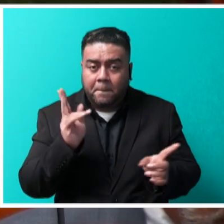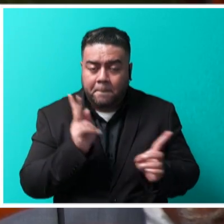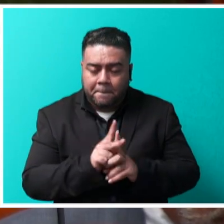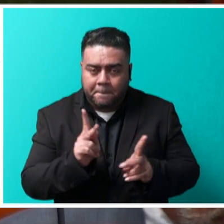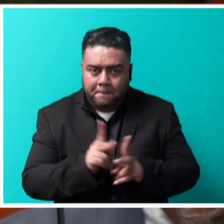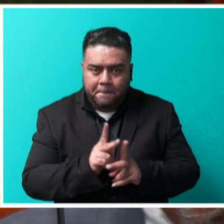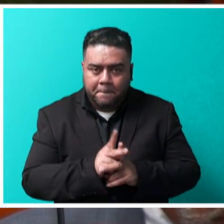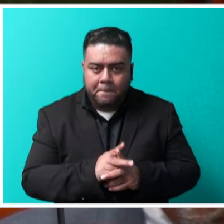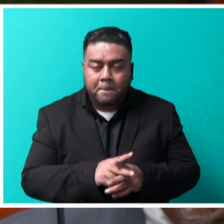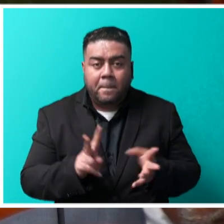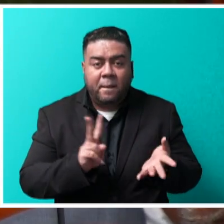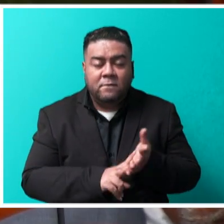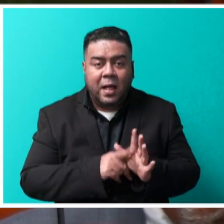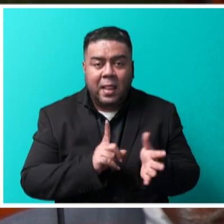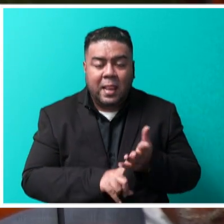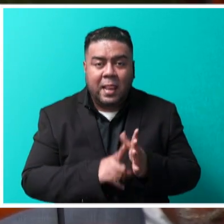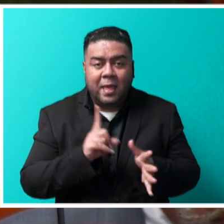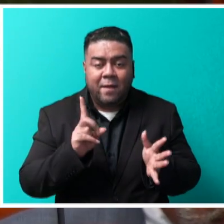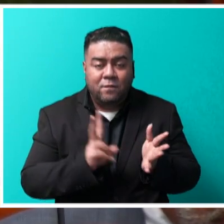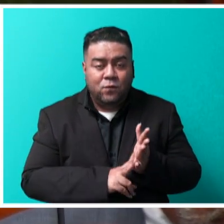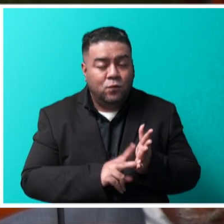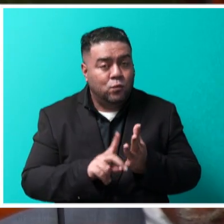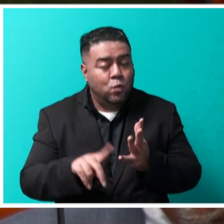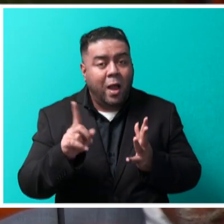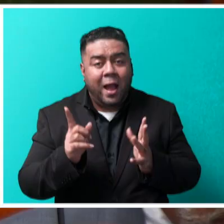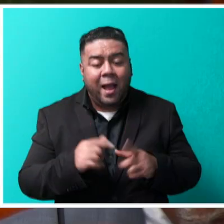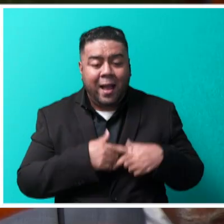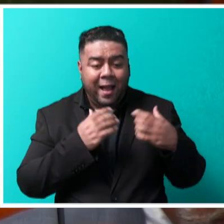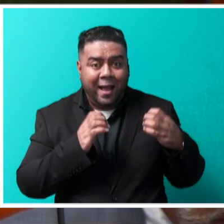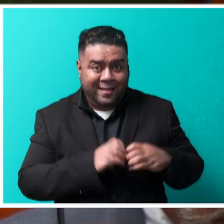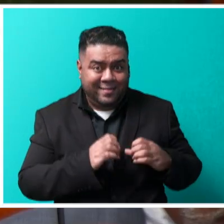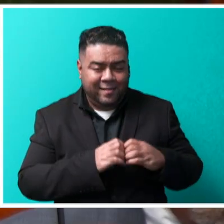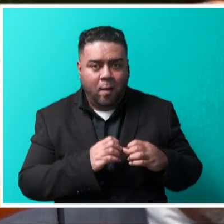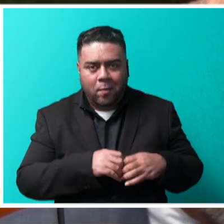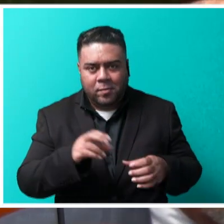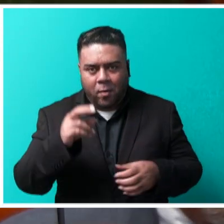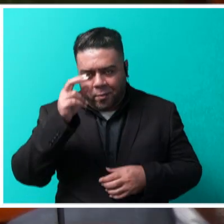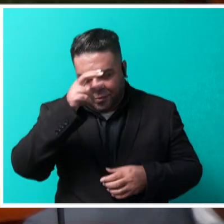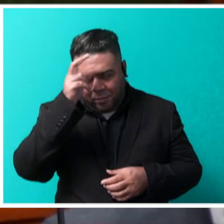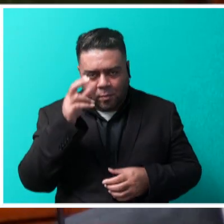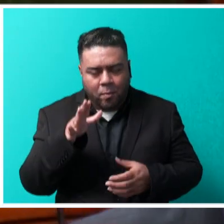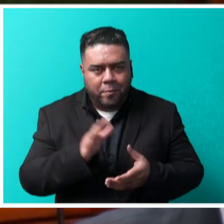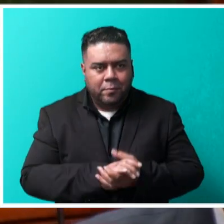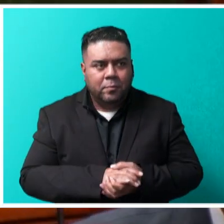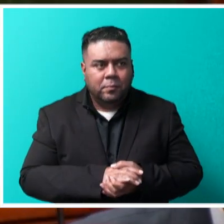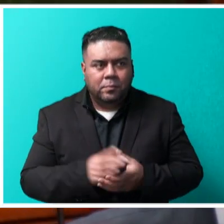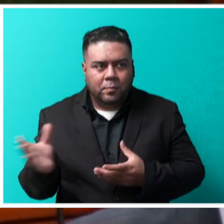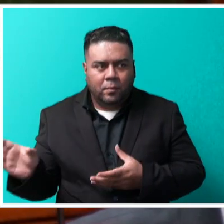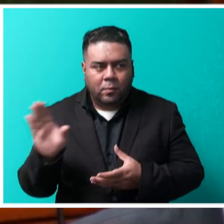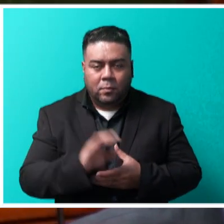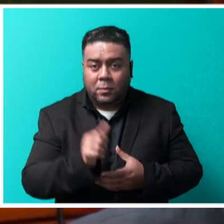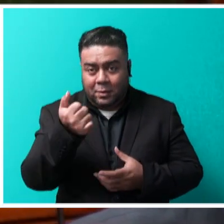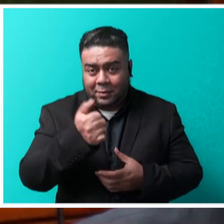upgrade the Valelevu Heart Nursing Facility, expected to conclude next month, to secure dignified accommodation for